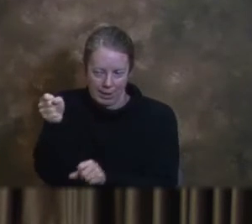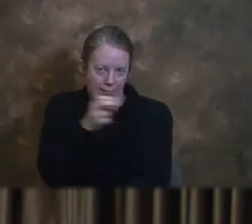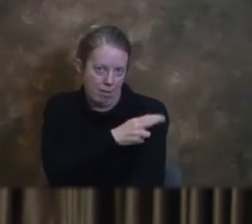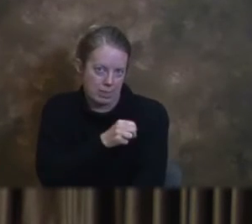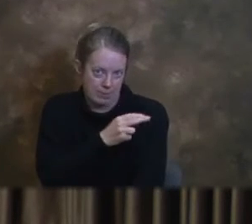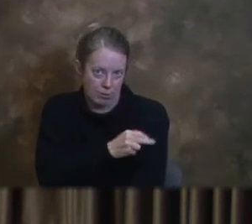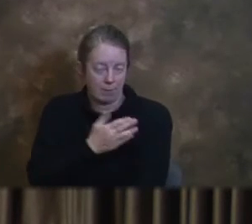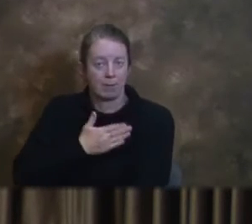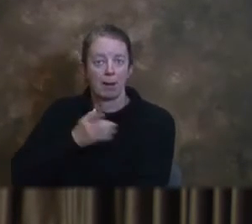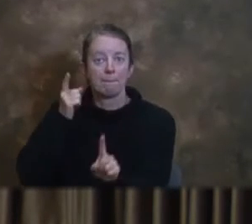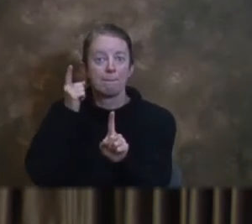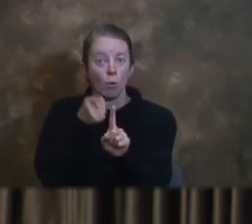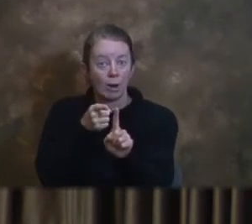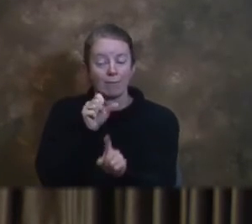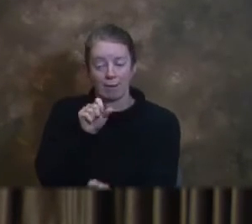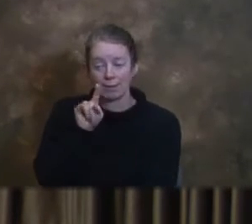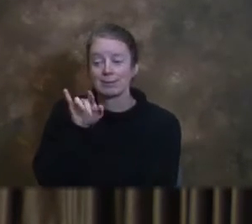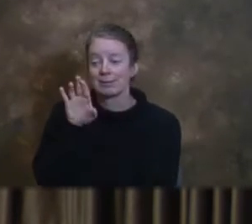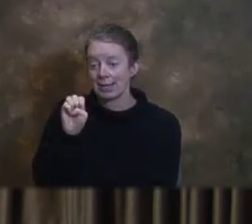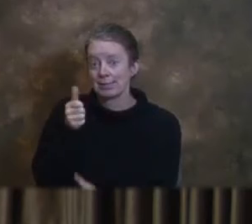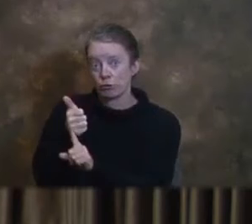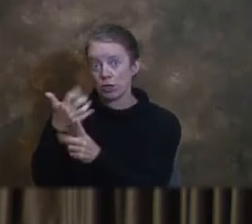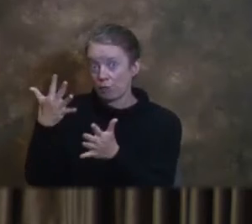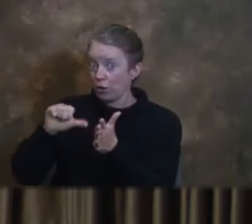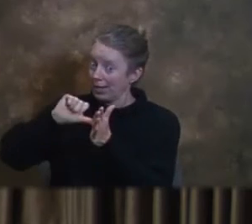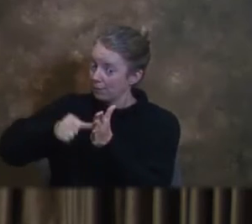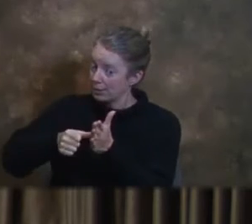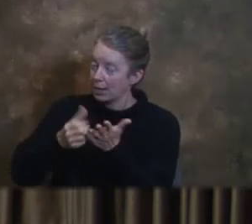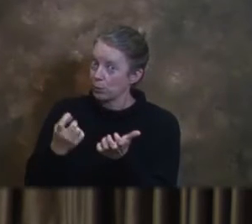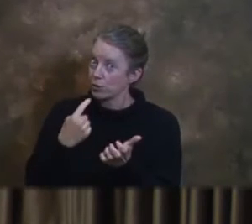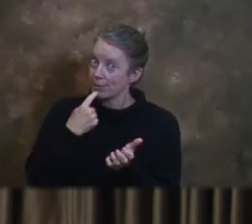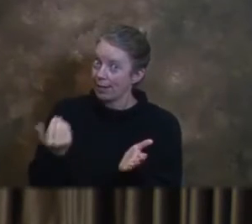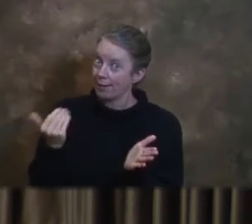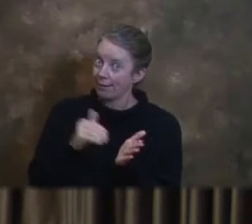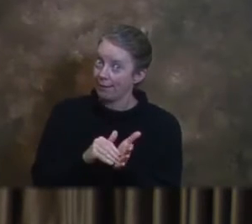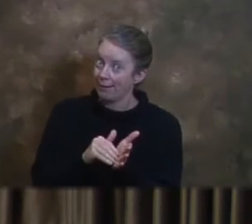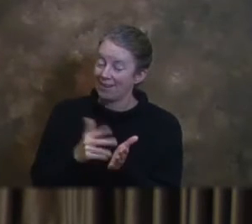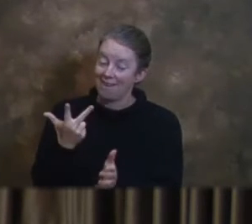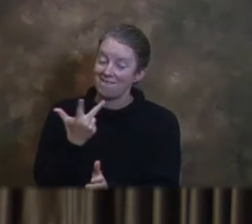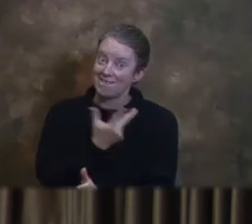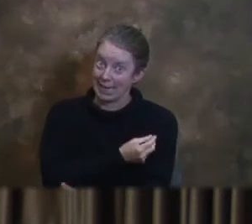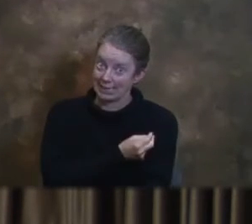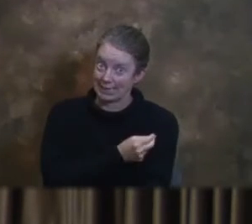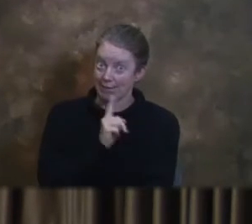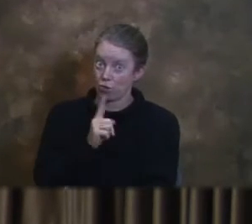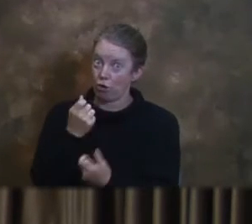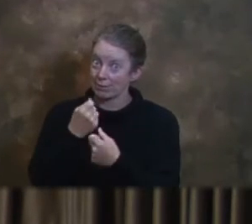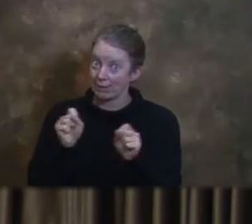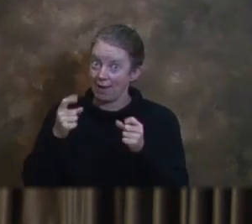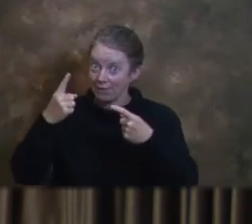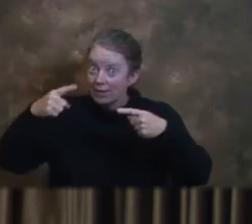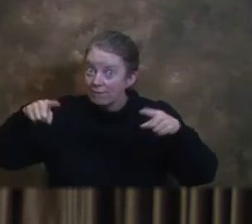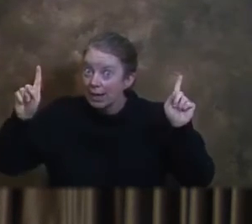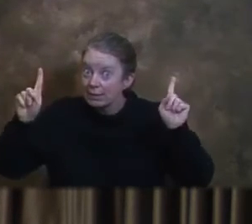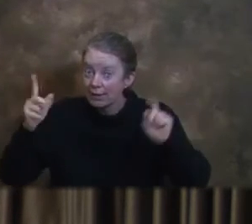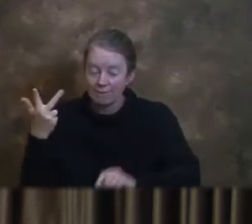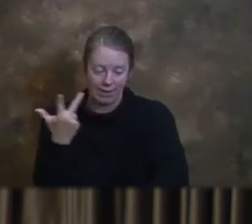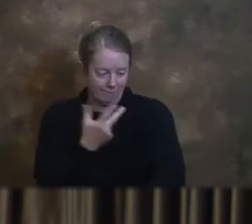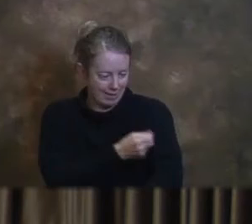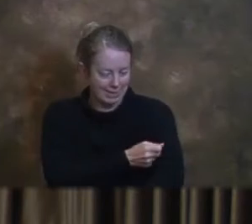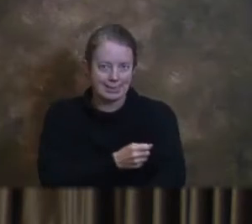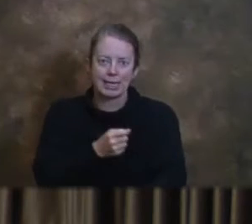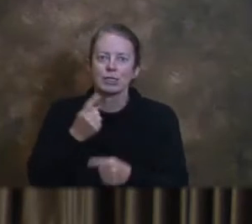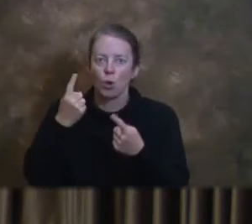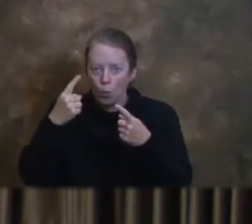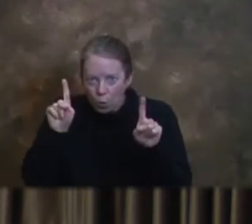is, as Stacie emphasized, and I'd like to repeat, is the vaccines are safe and effective. the vaccines work at